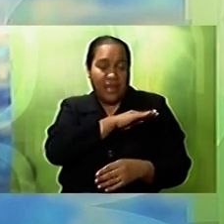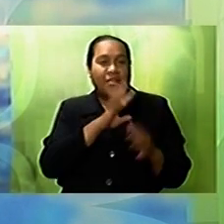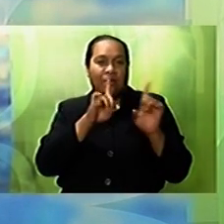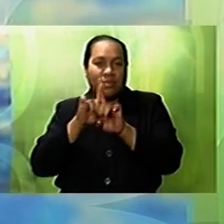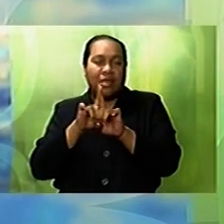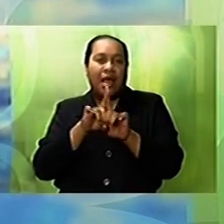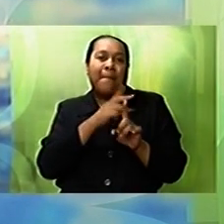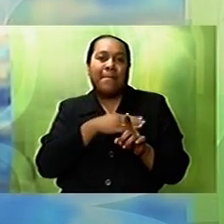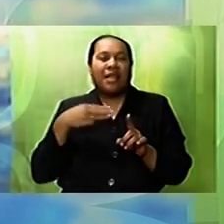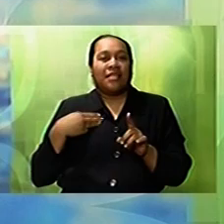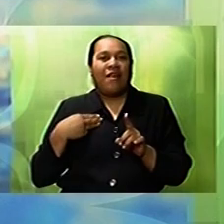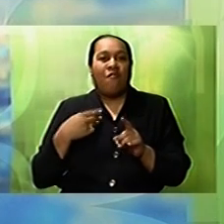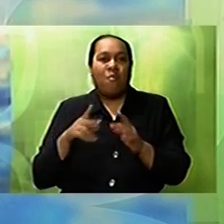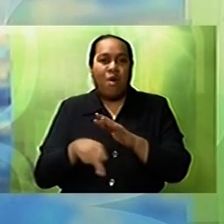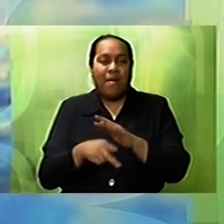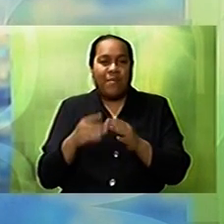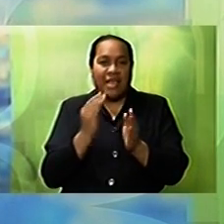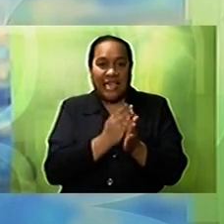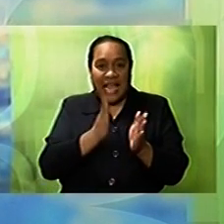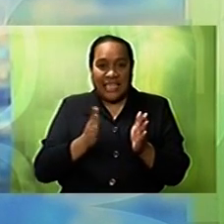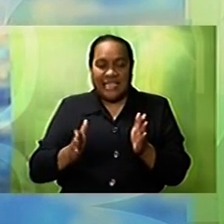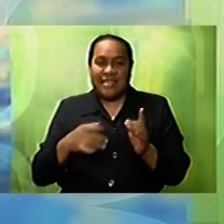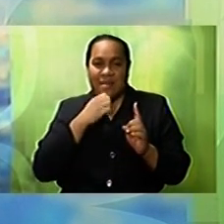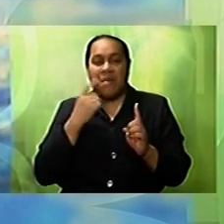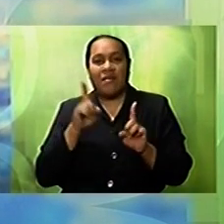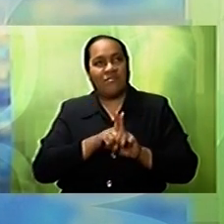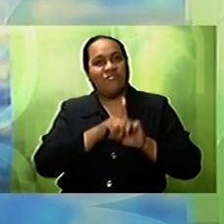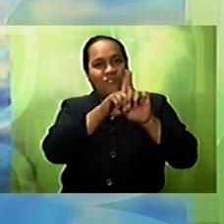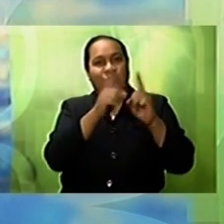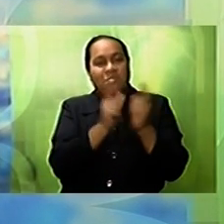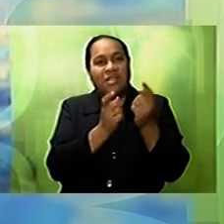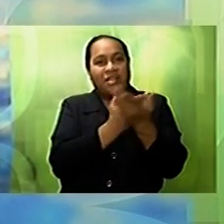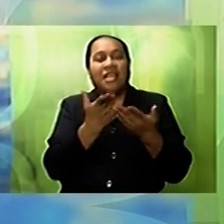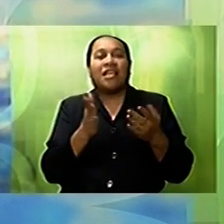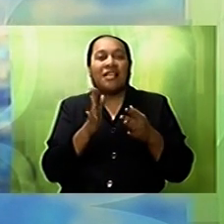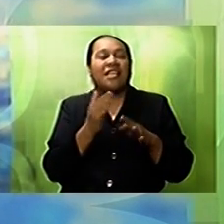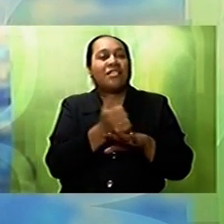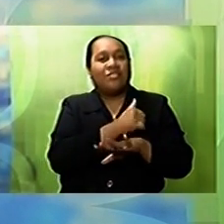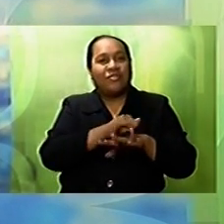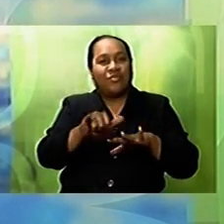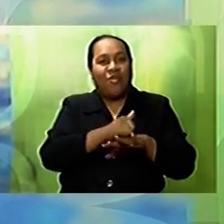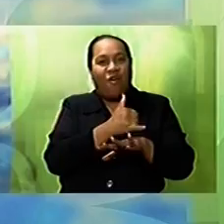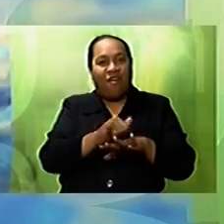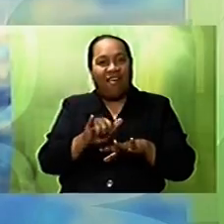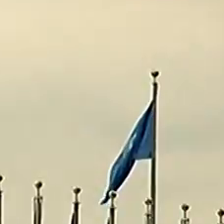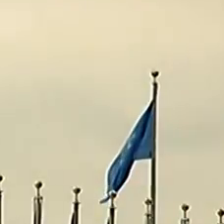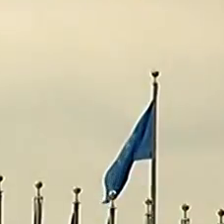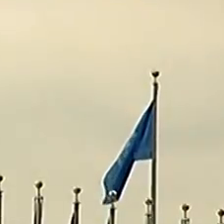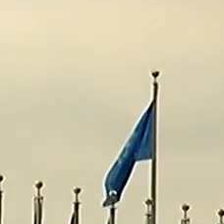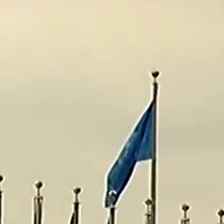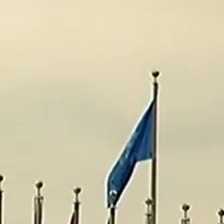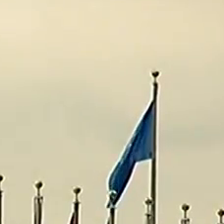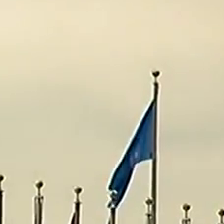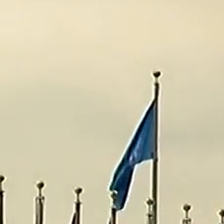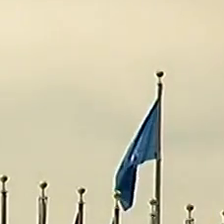Minister for Primary Industries, Choketani Dokanasinga, at the meeting in the United Nations headquarters in New York. In